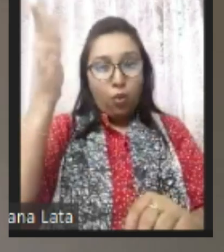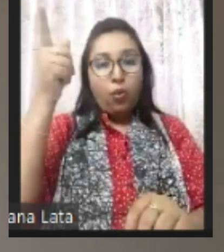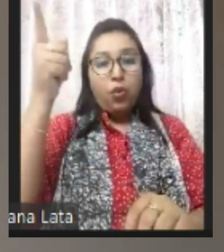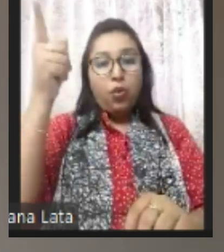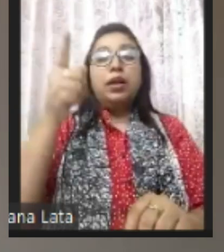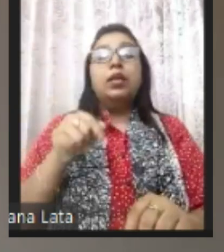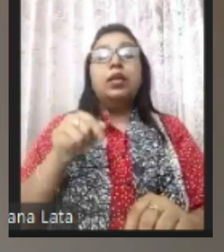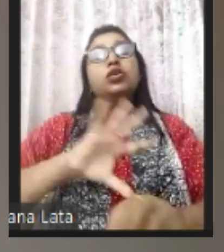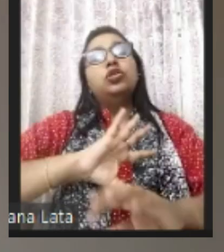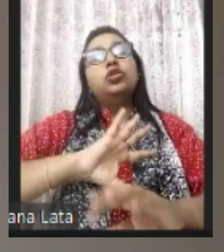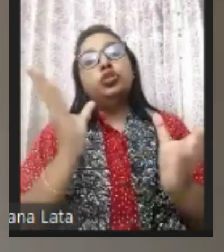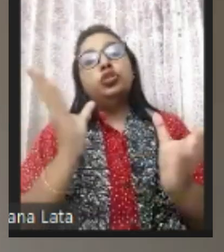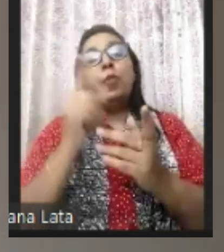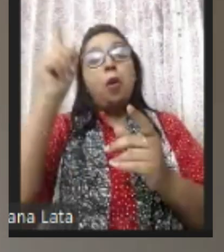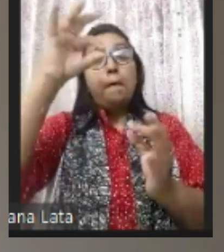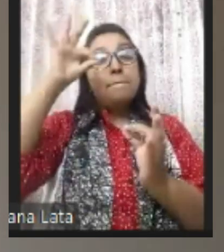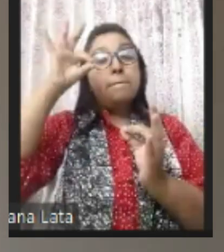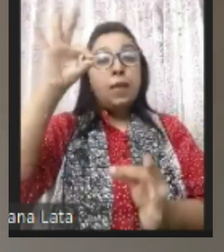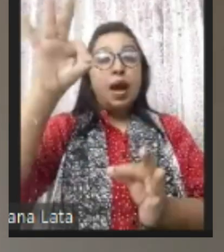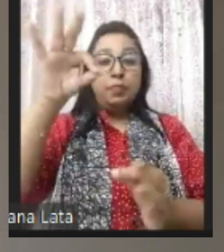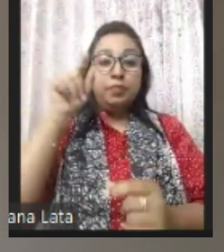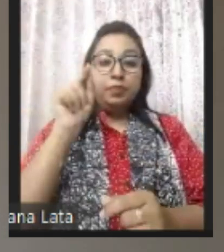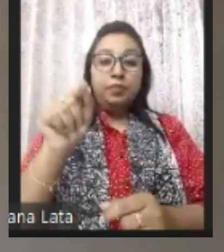European standard, which is called EN